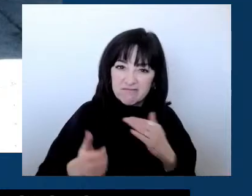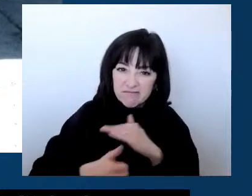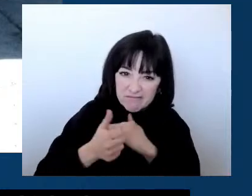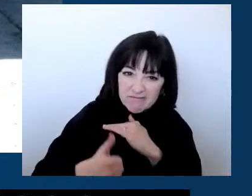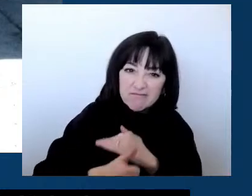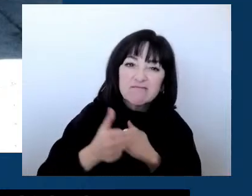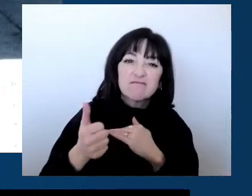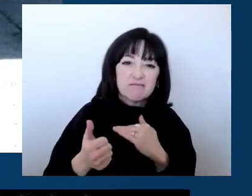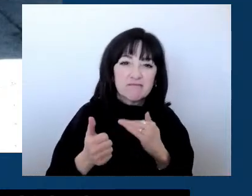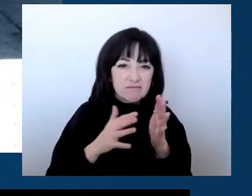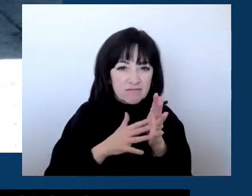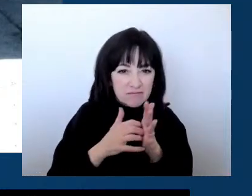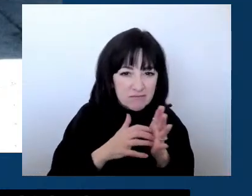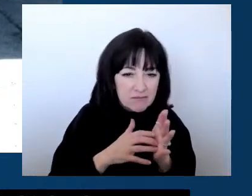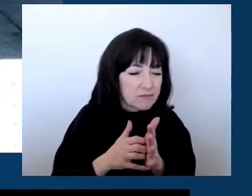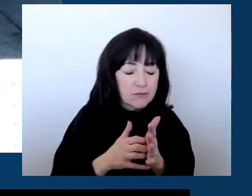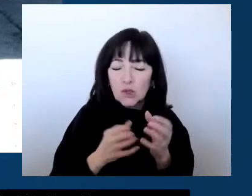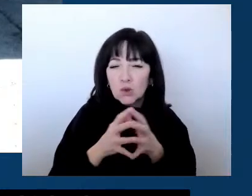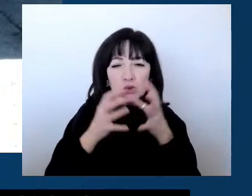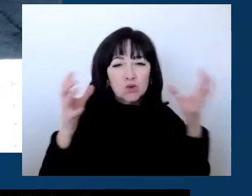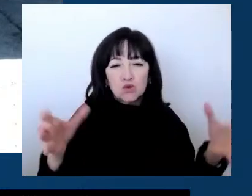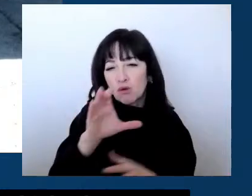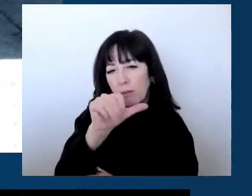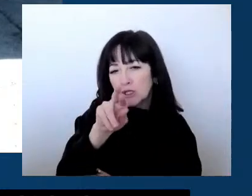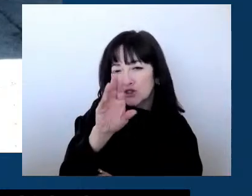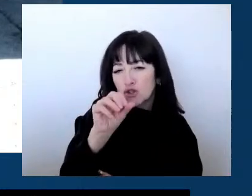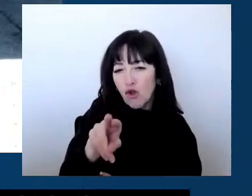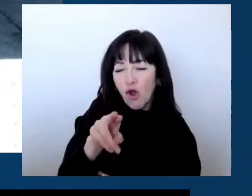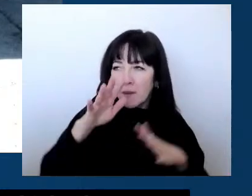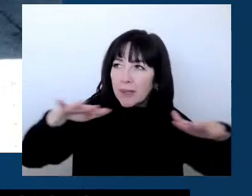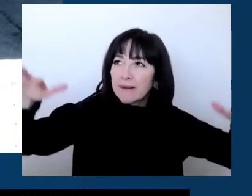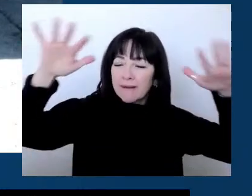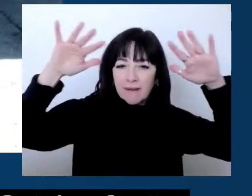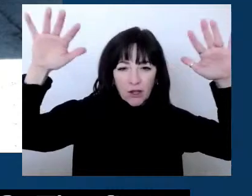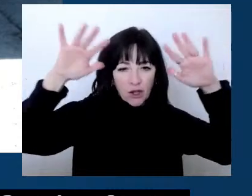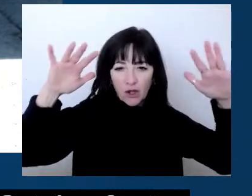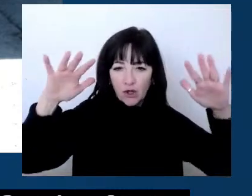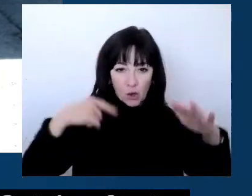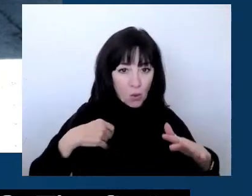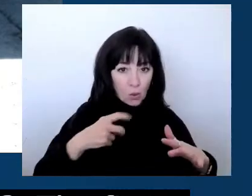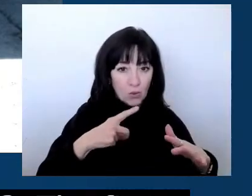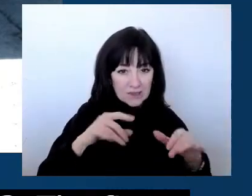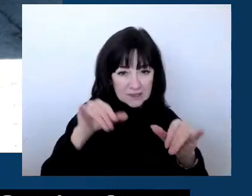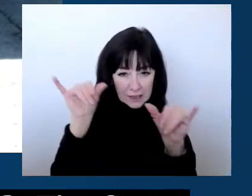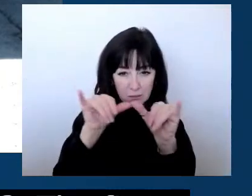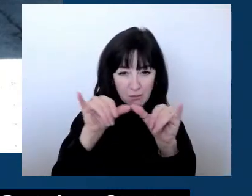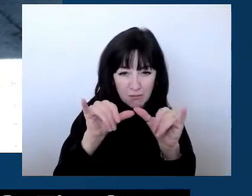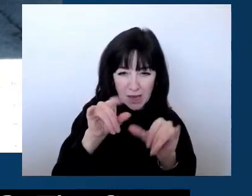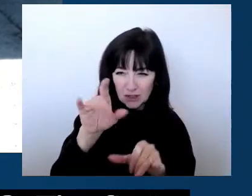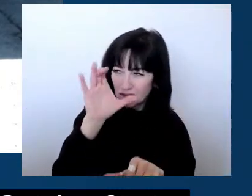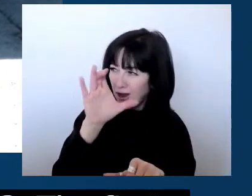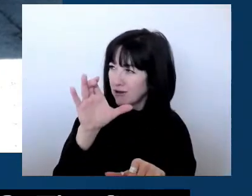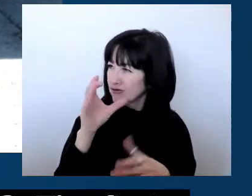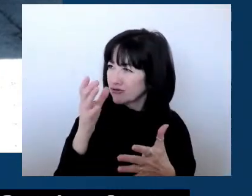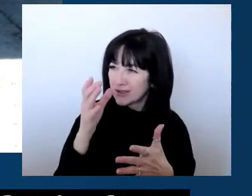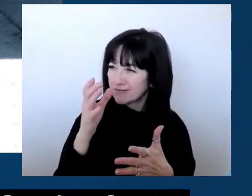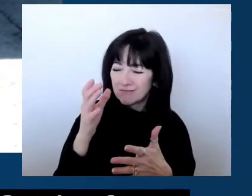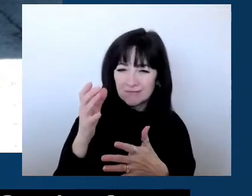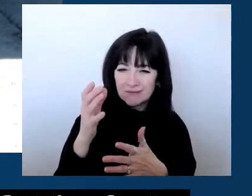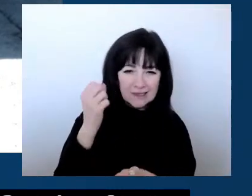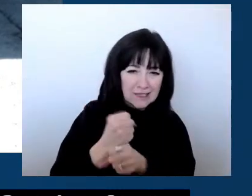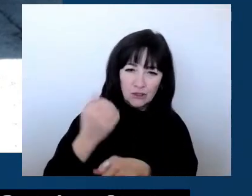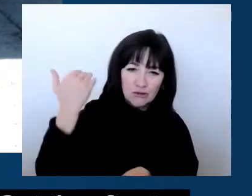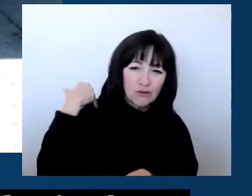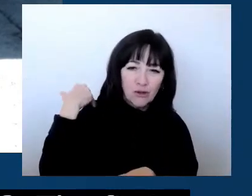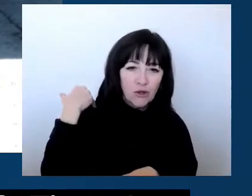what's going on today, way too much carbon in the air, more than we've ever had before. We've actually measured it back hundreds of thousands of years, and it's never